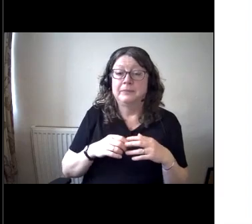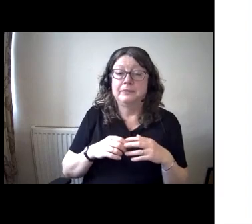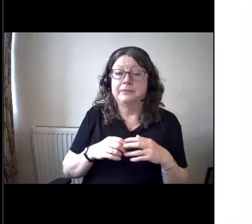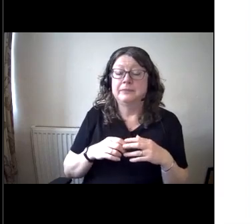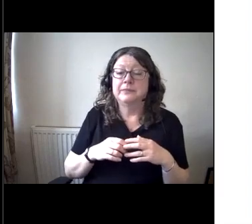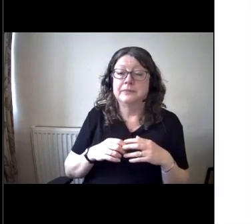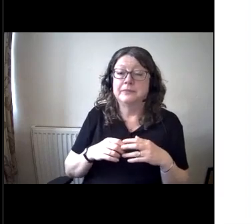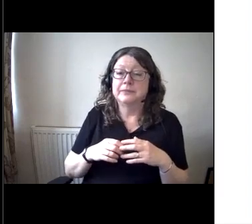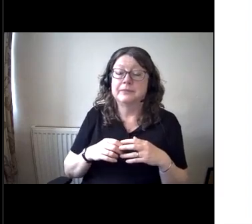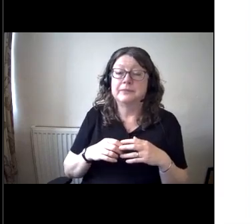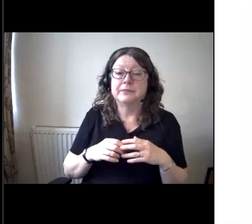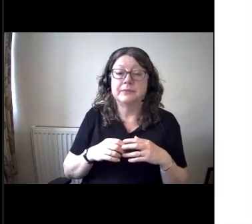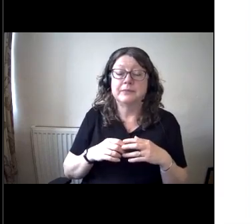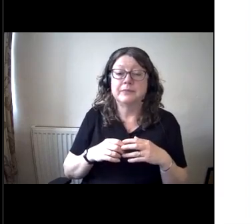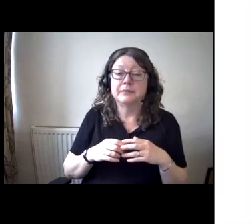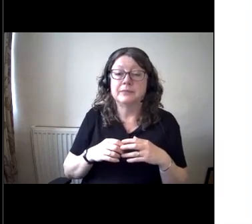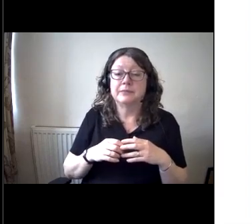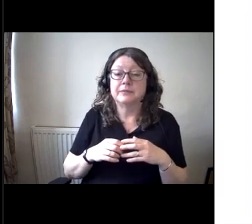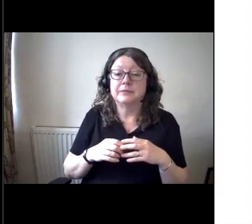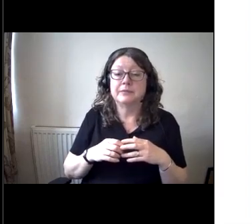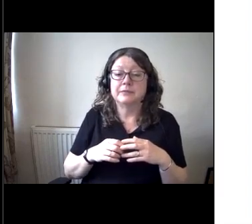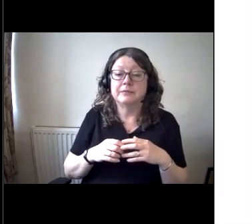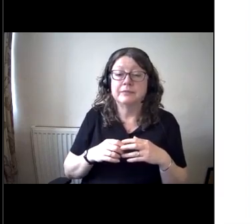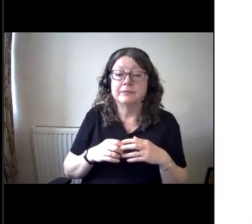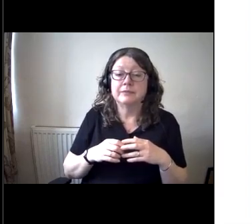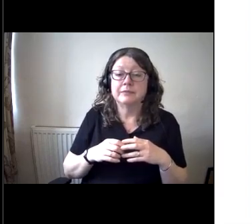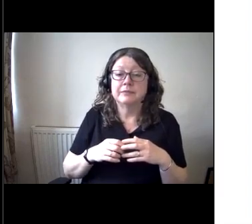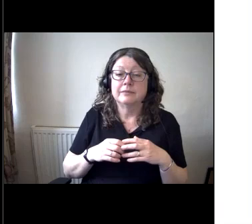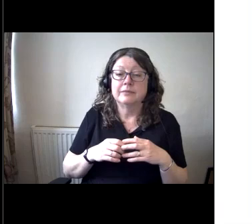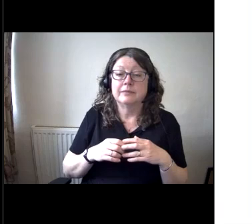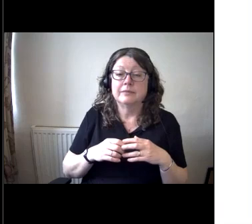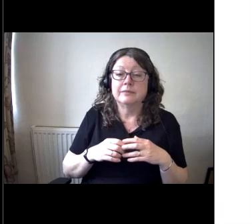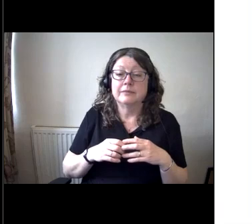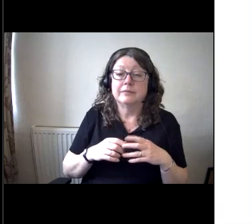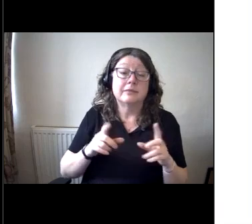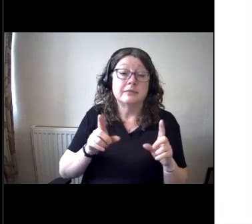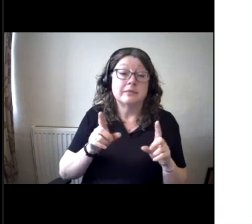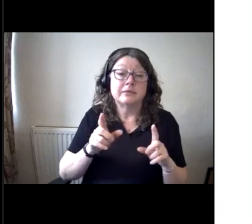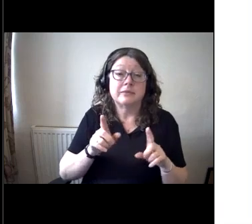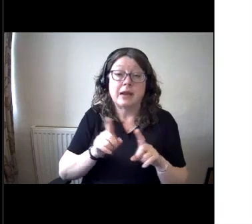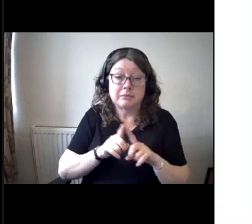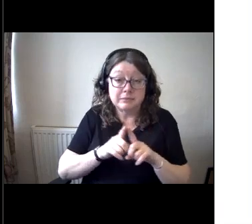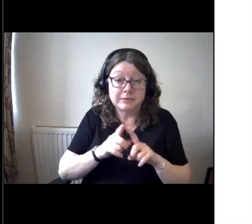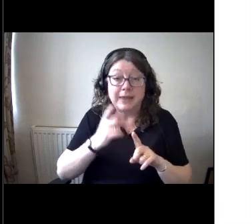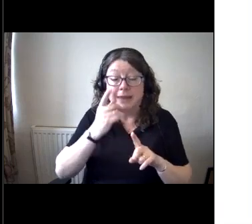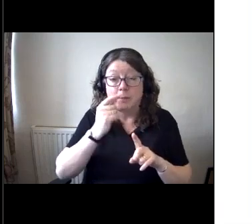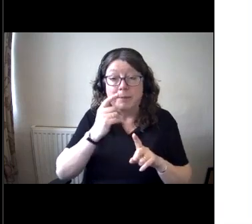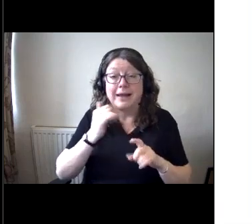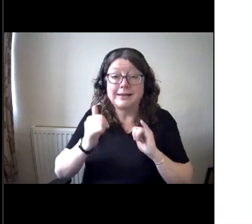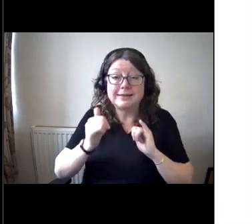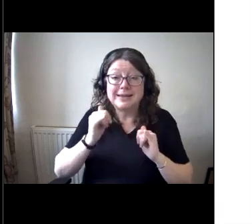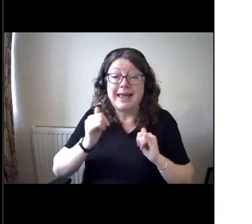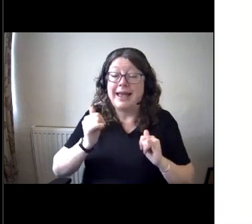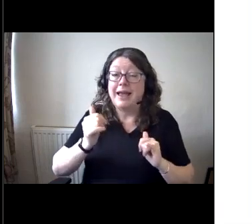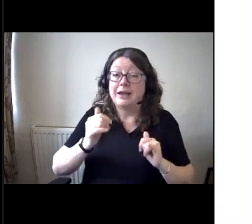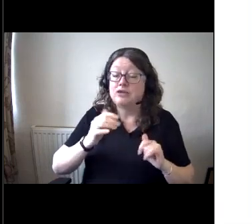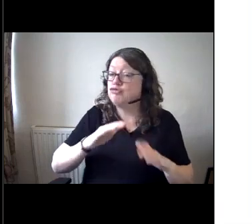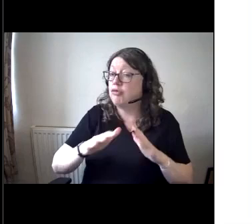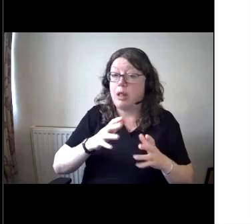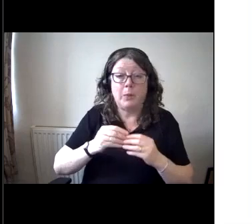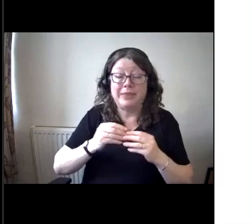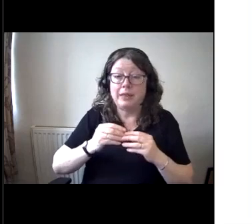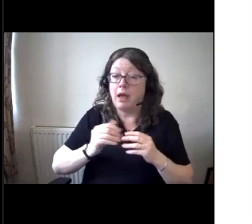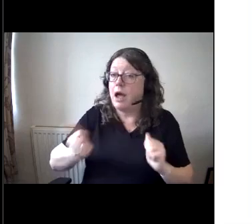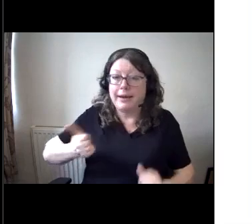of start these. They might struggle with unexpected noise, might struggle with loud noise, might struggle with lots